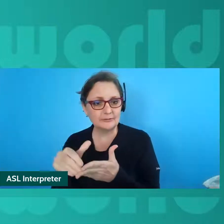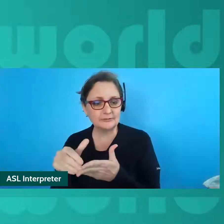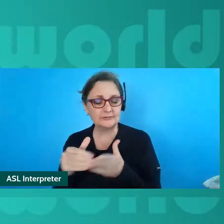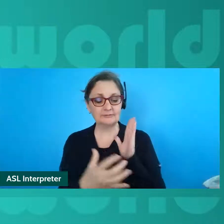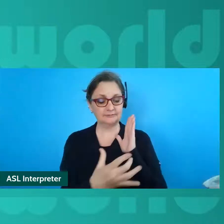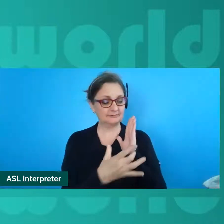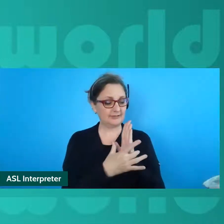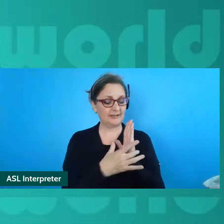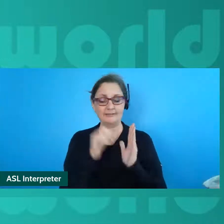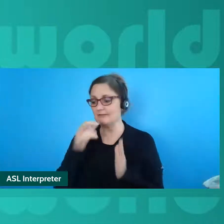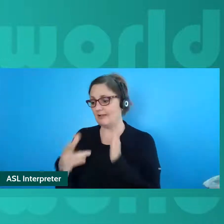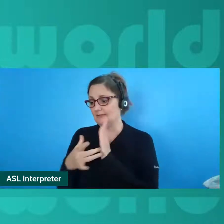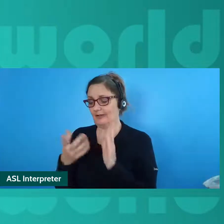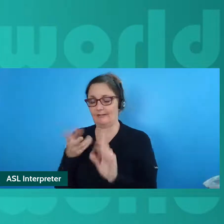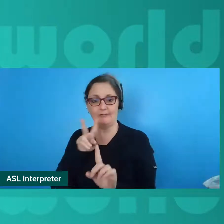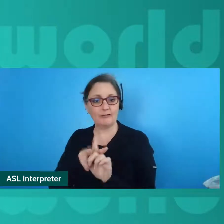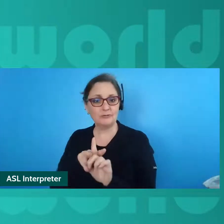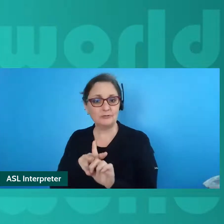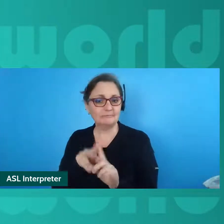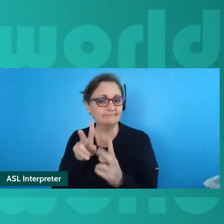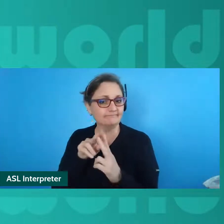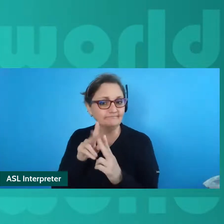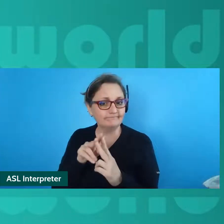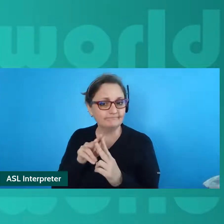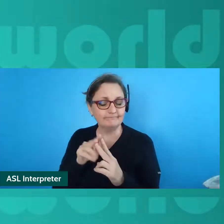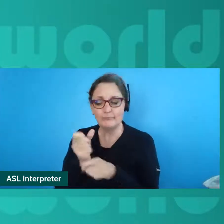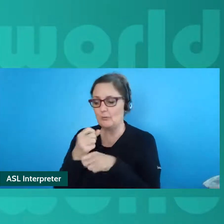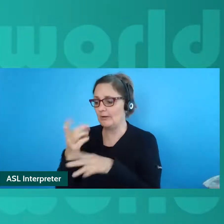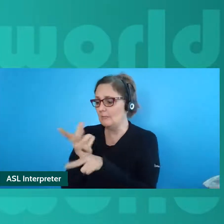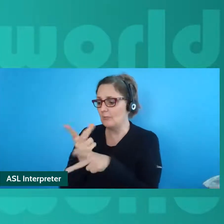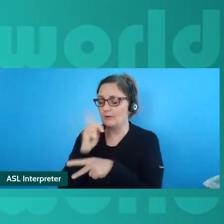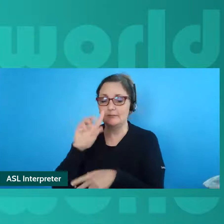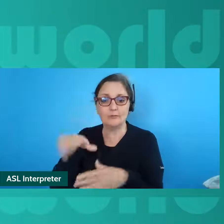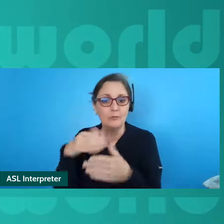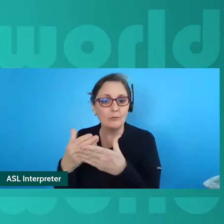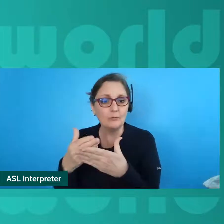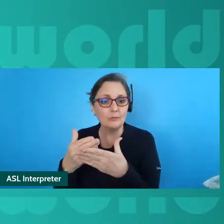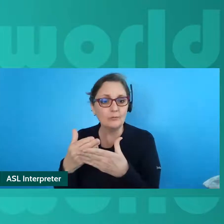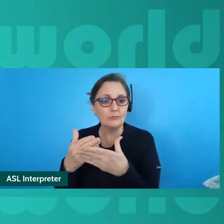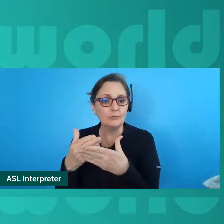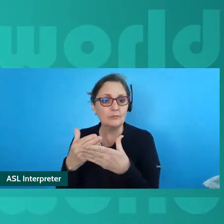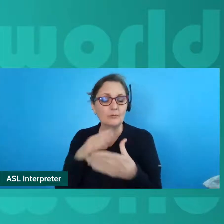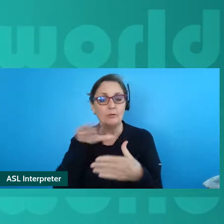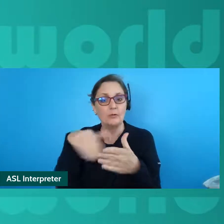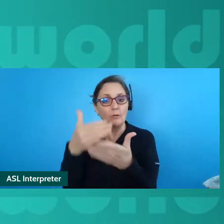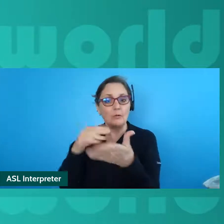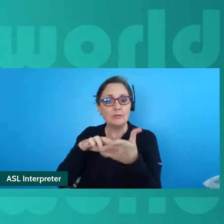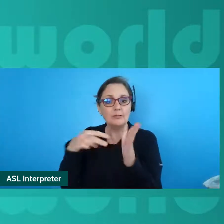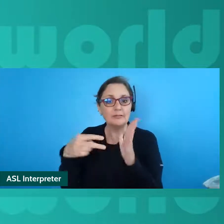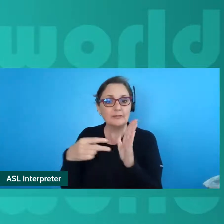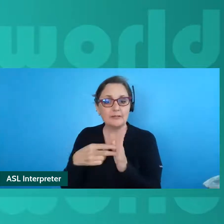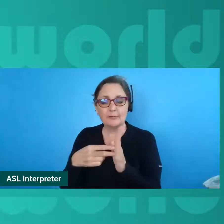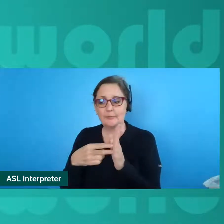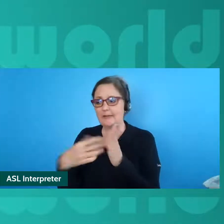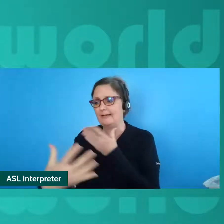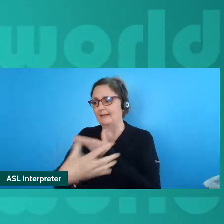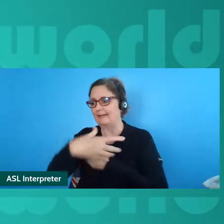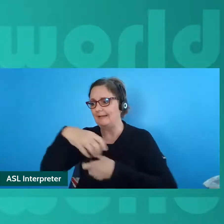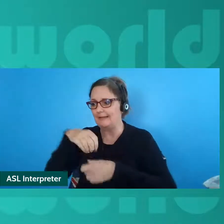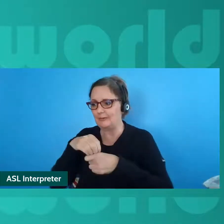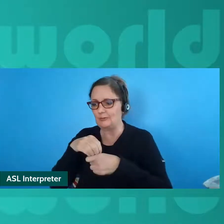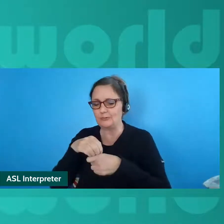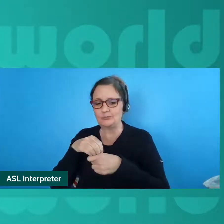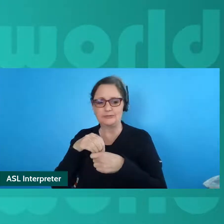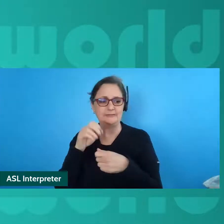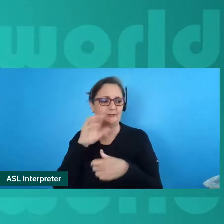the non-tech context, creating products for all being the all-encompassing and inclusive demographic, it